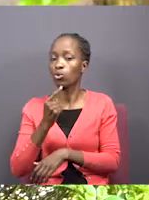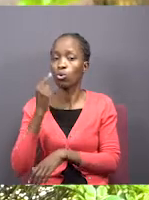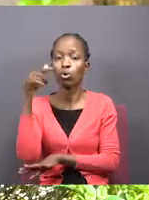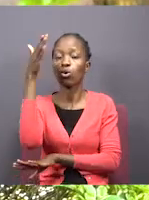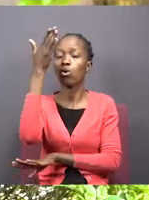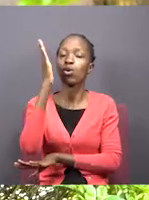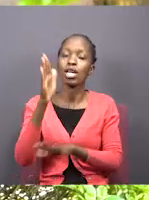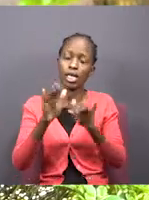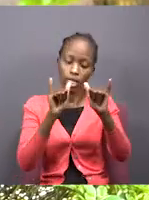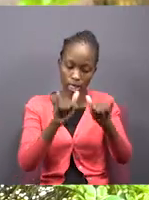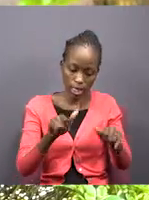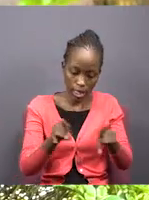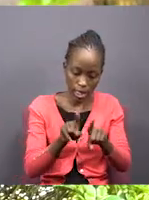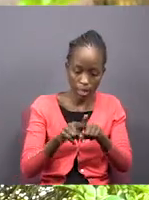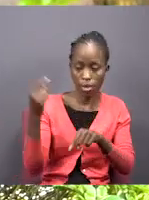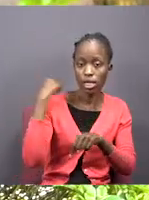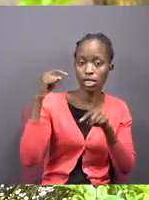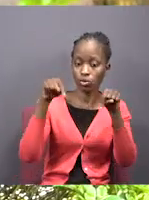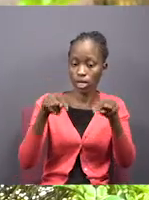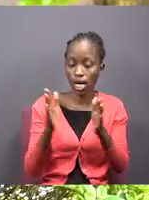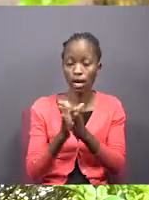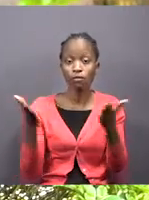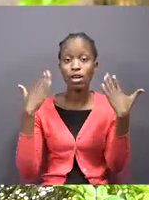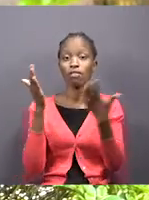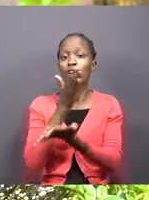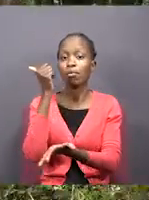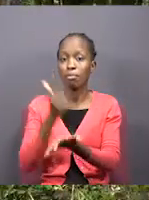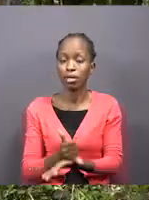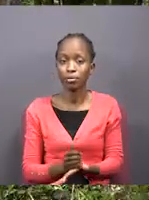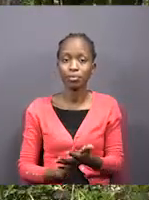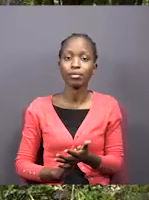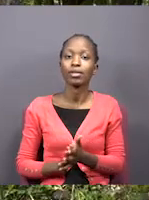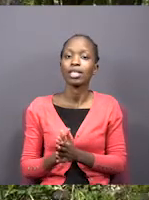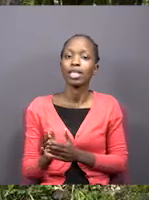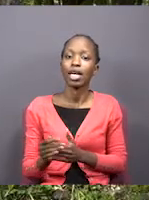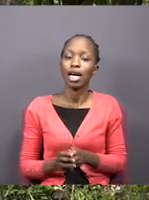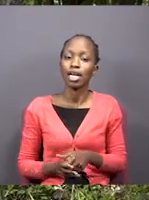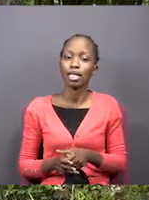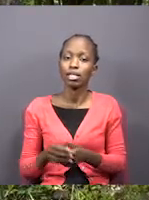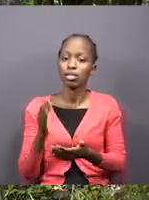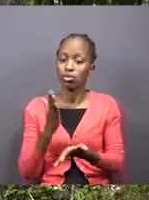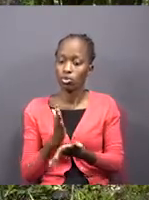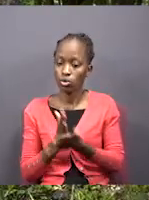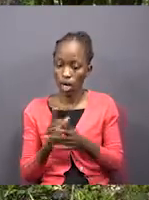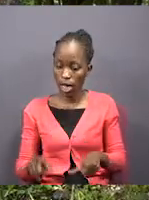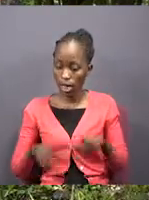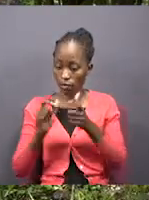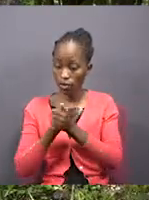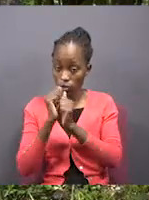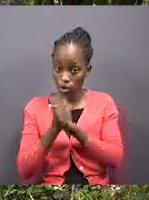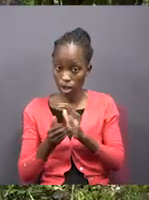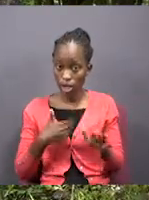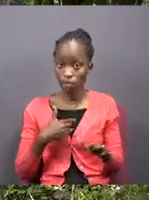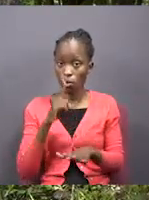God remains the same yesterday, today, and forevermore. Amen? Amen. I said, as much as life has